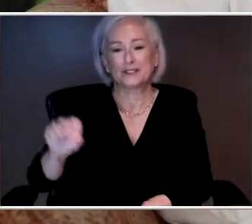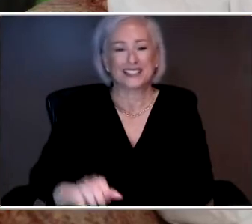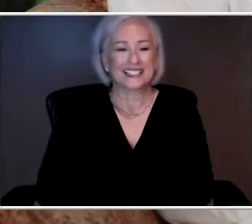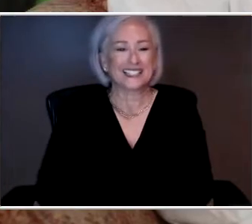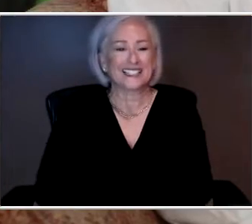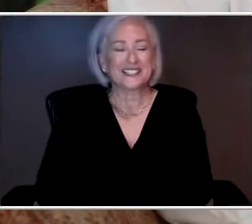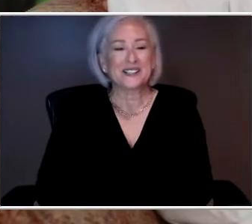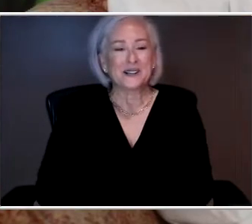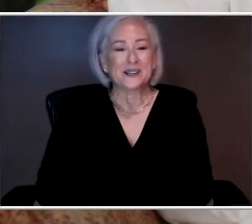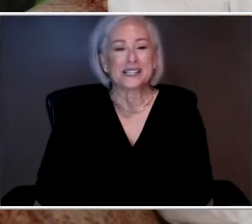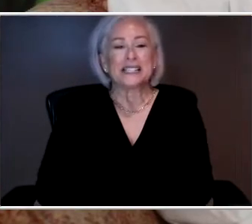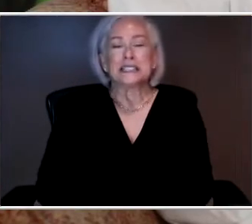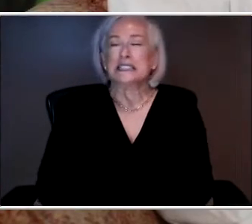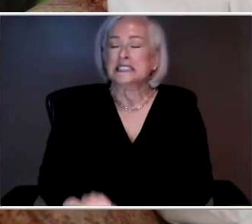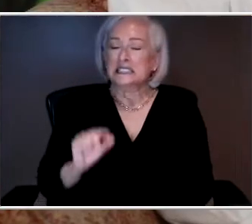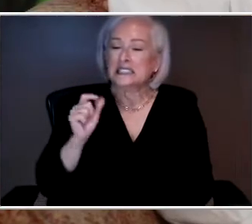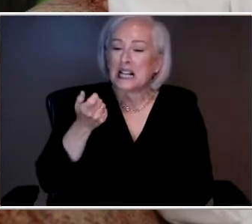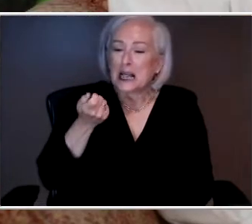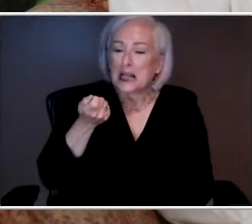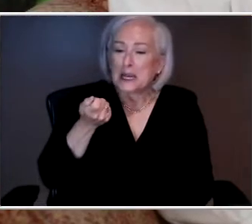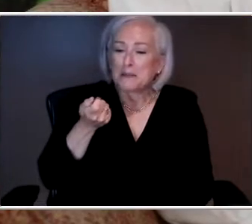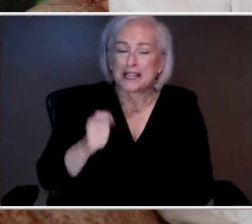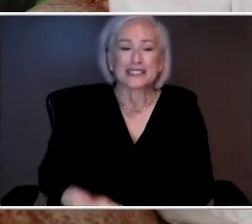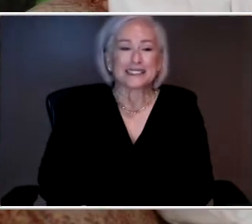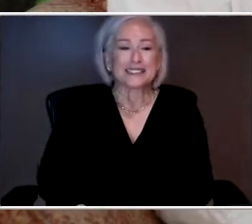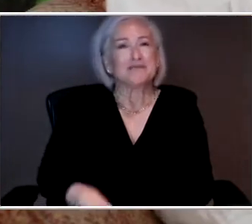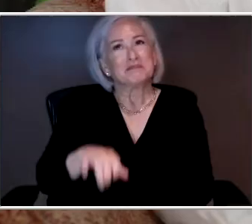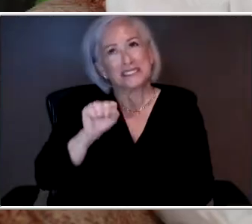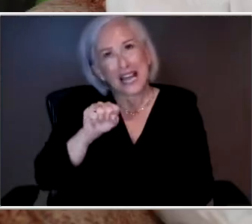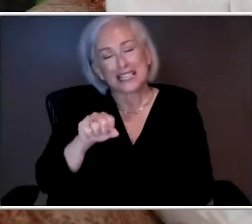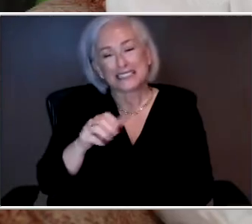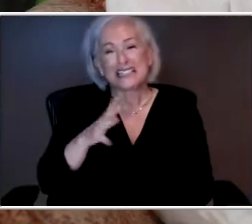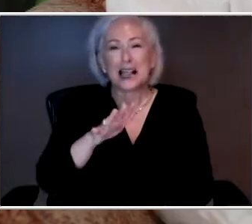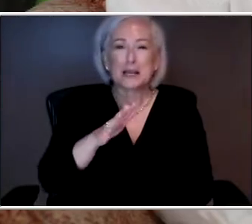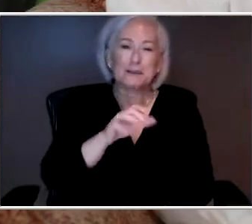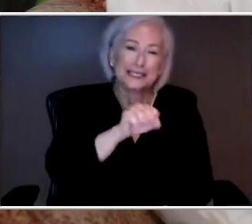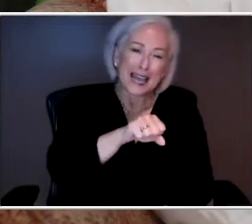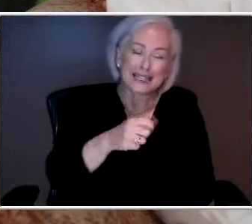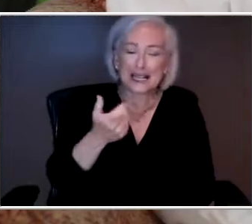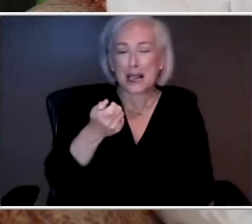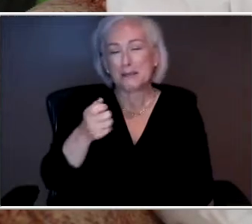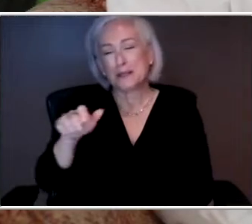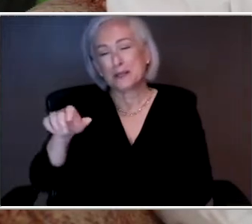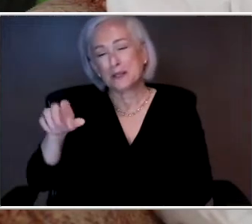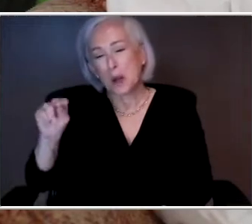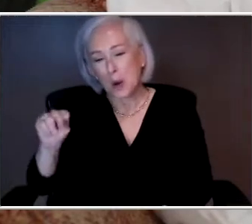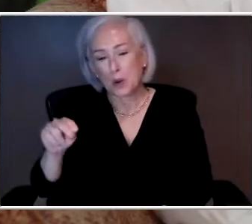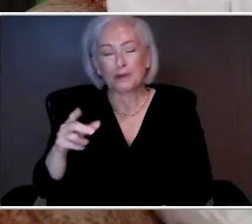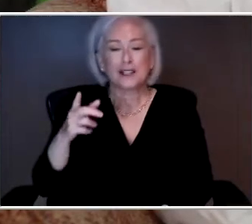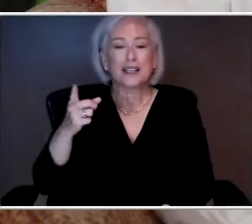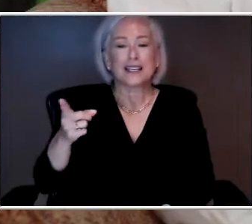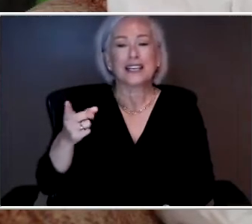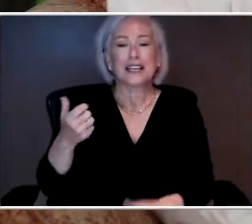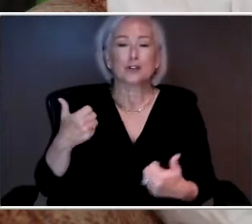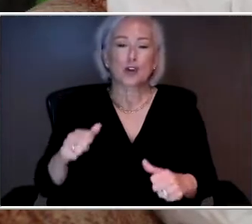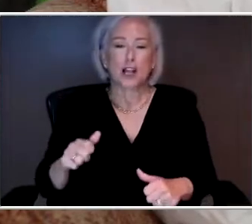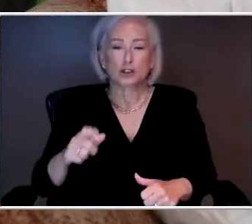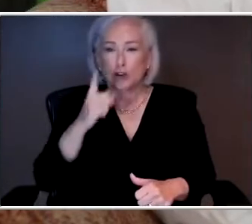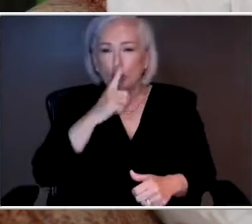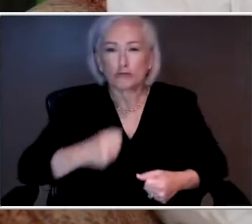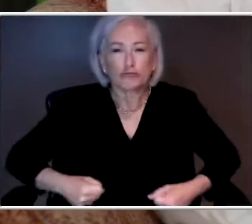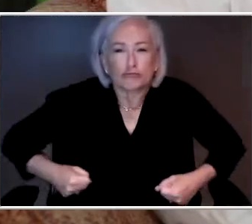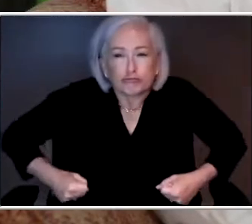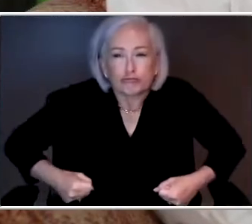A little bit, kind of yes, kind of no. He tries to act big and tough, but he's a teddy bear, that's for